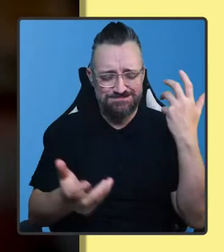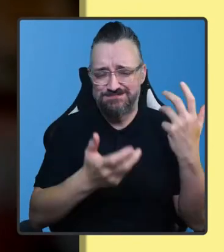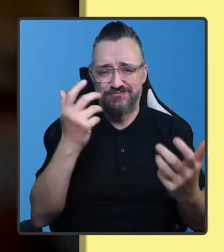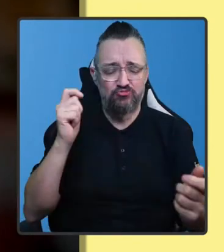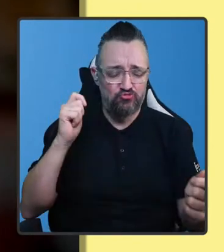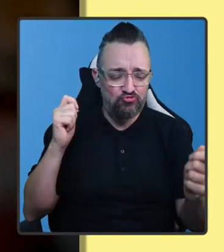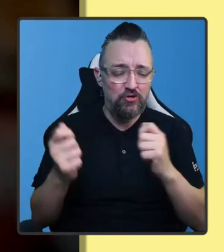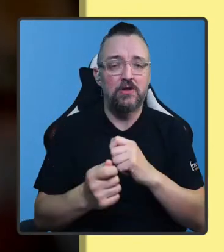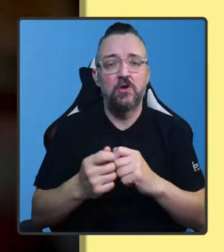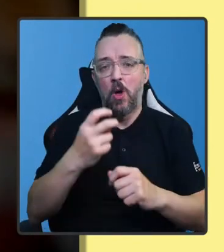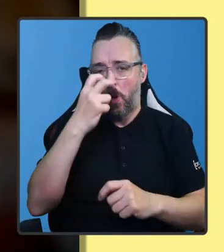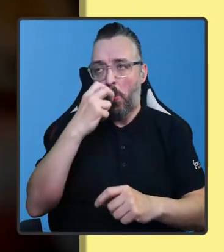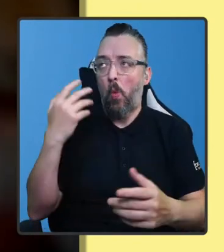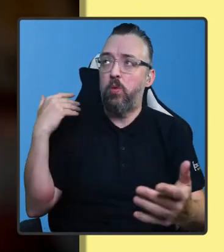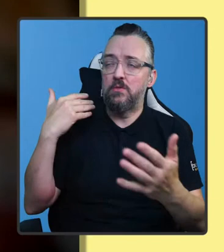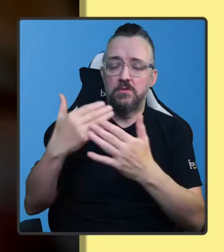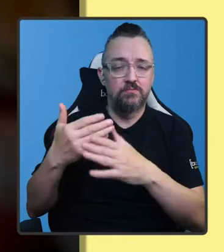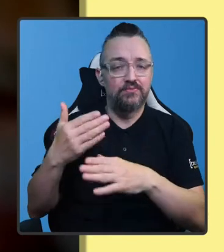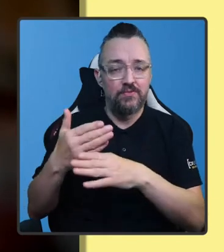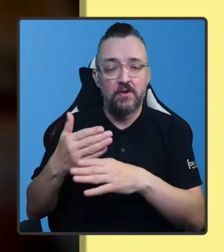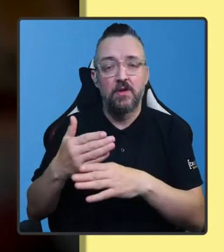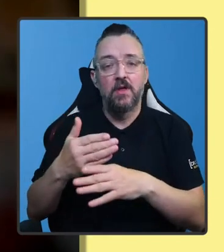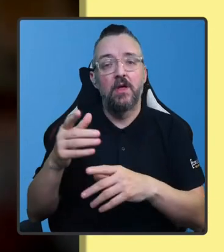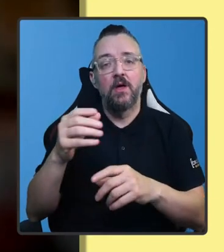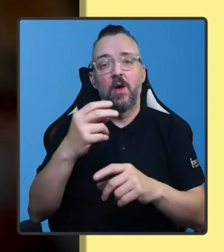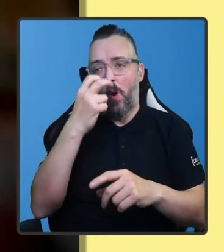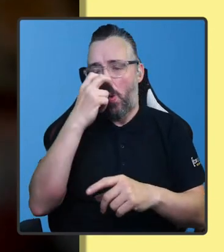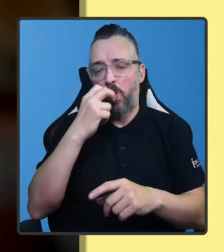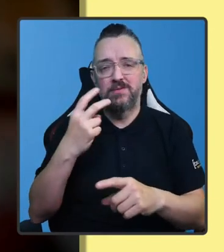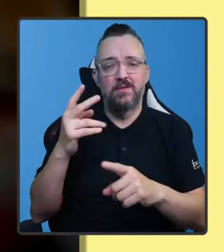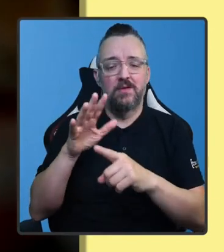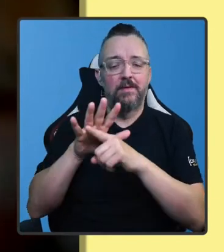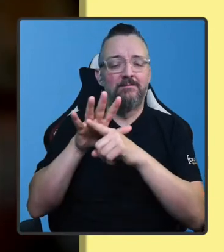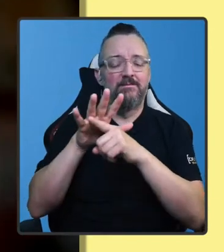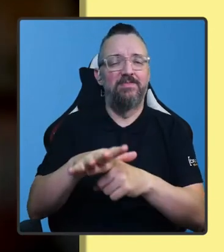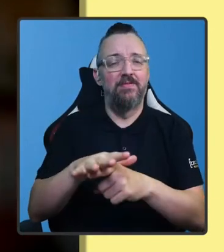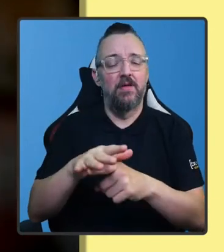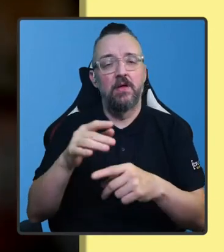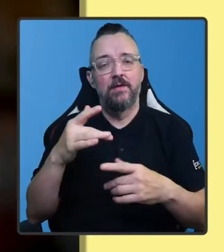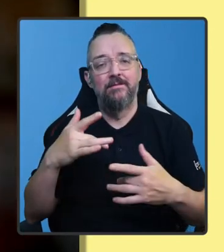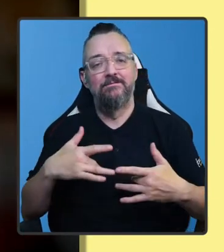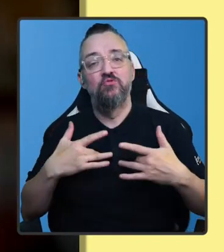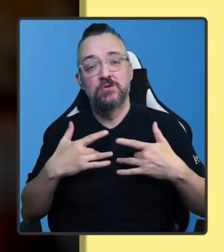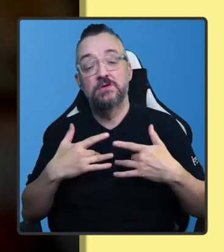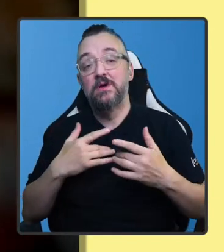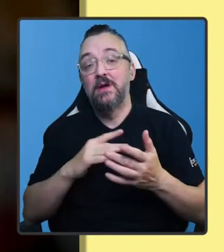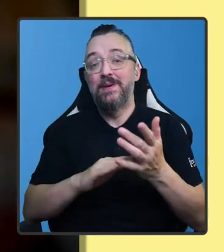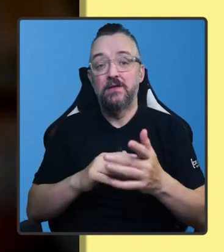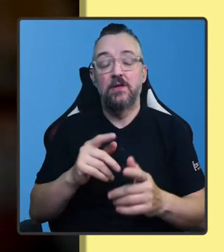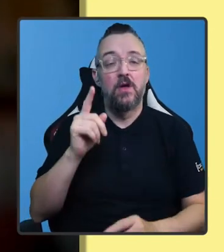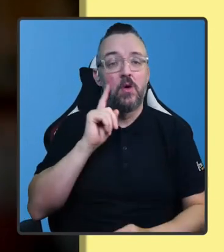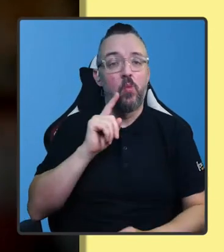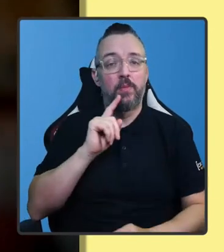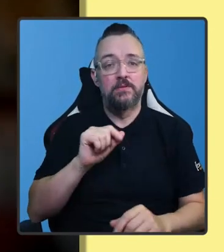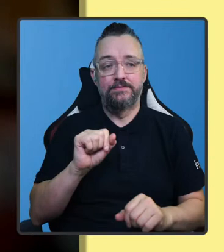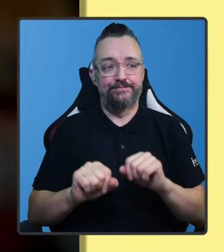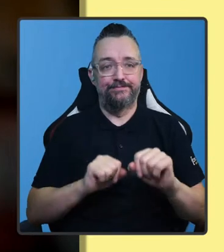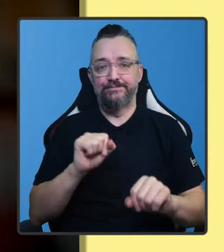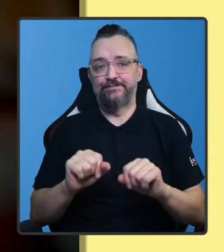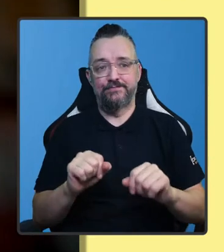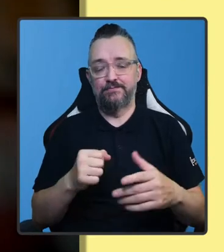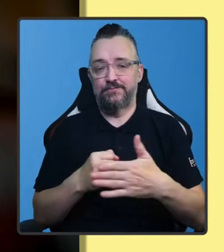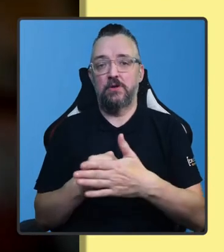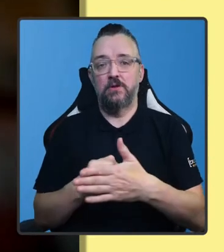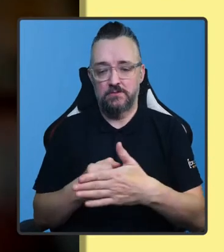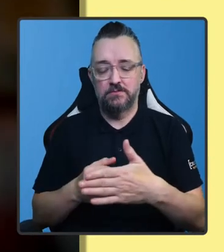and eradicate all ill-conceived and discriminatory views which constrain the futures of women in Scotland.